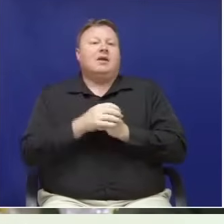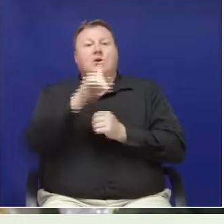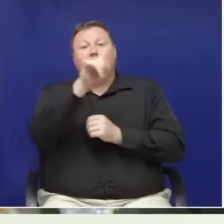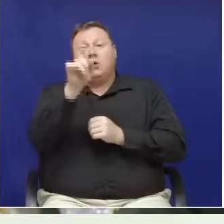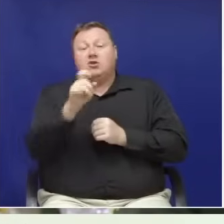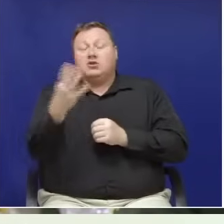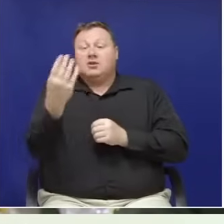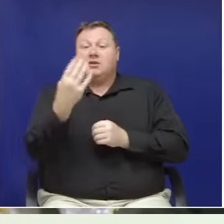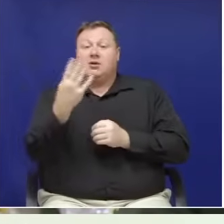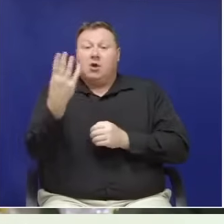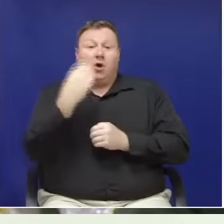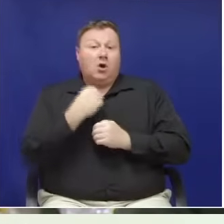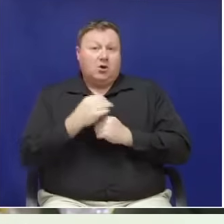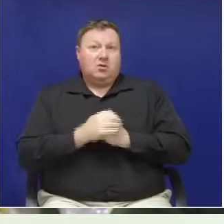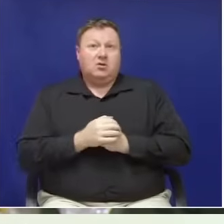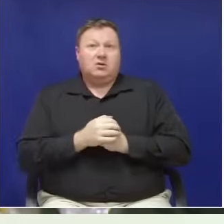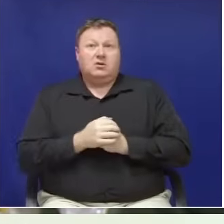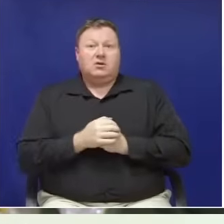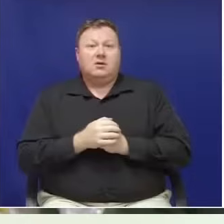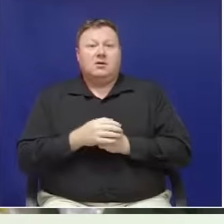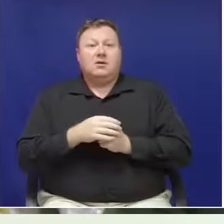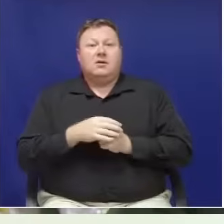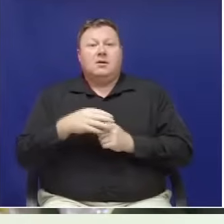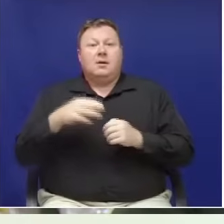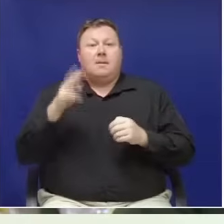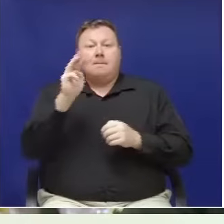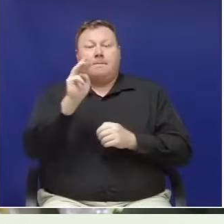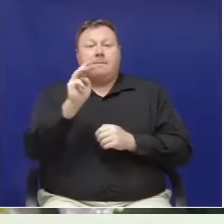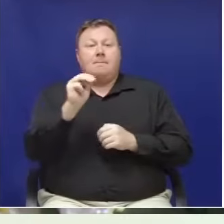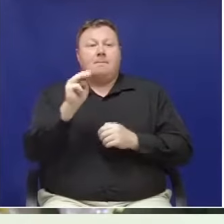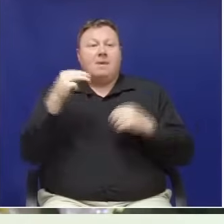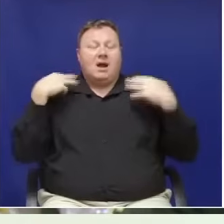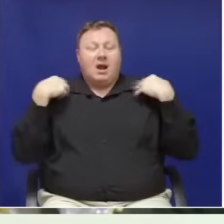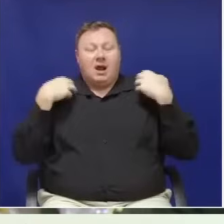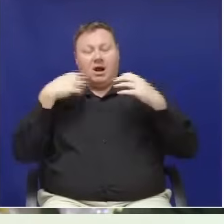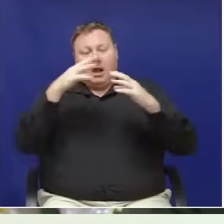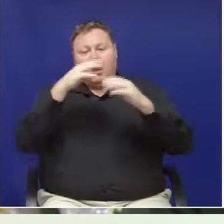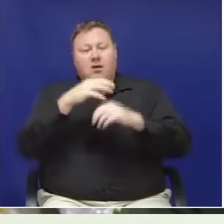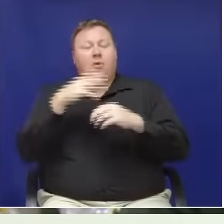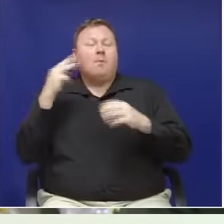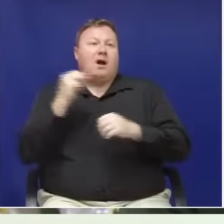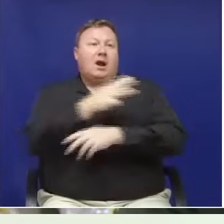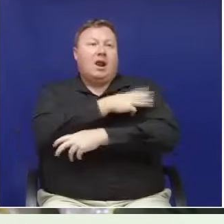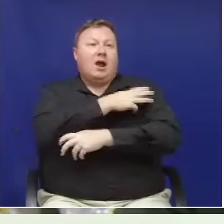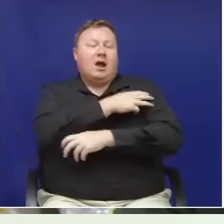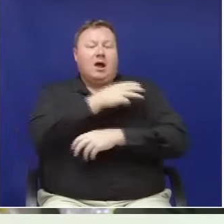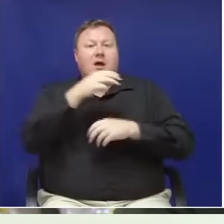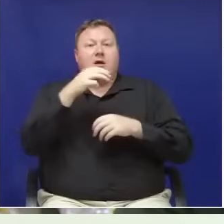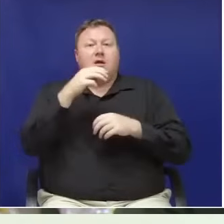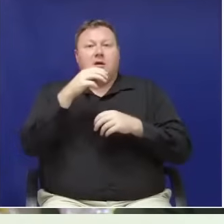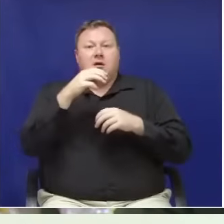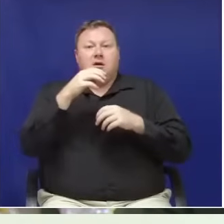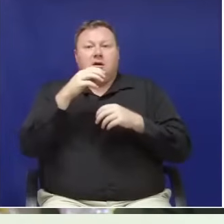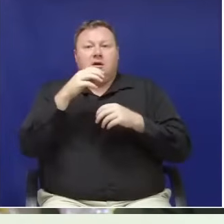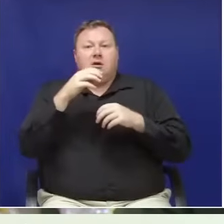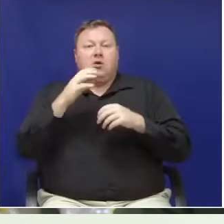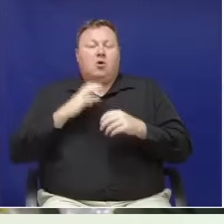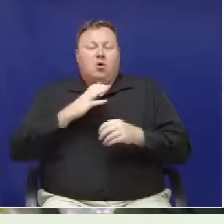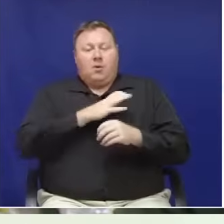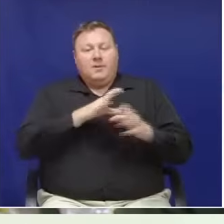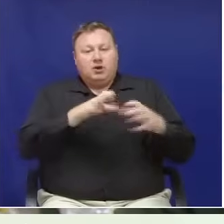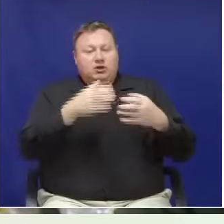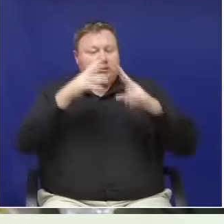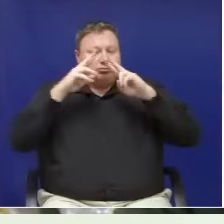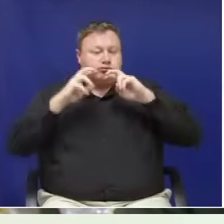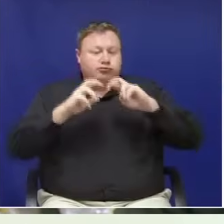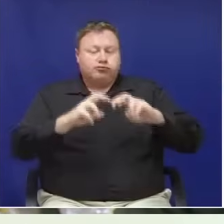of the probe by Madlanga, I think if recommendations are made and the President sees it fit to do so, he will